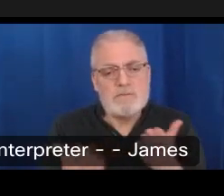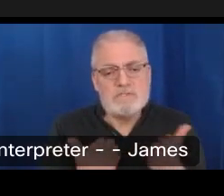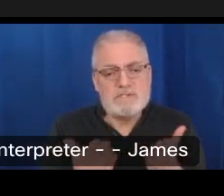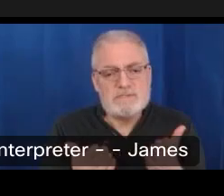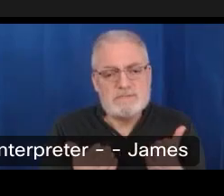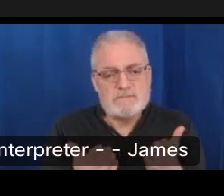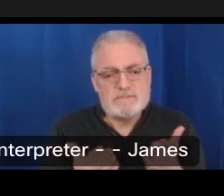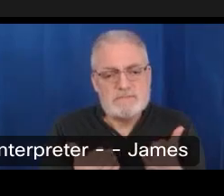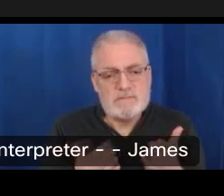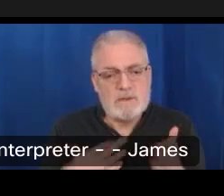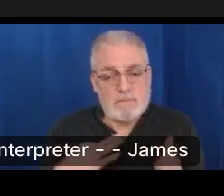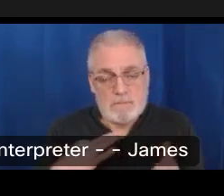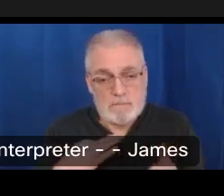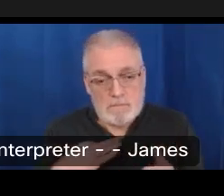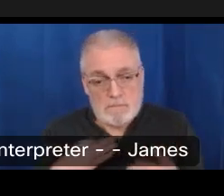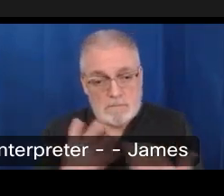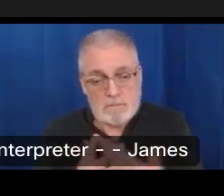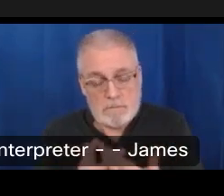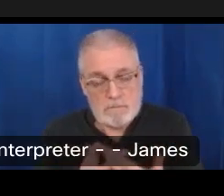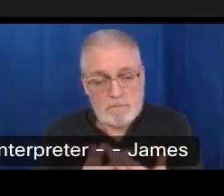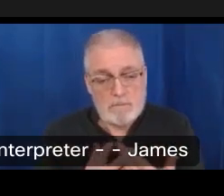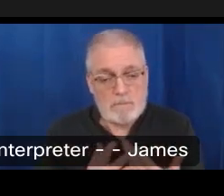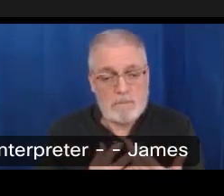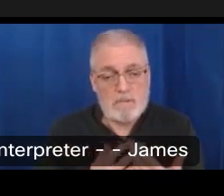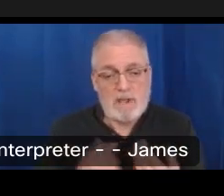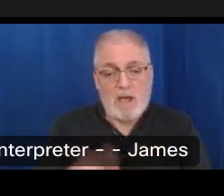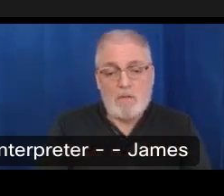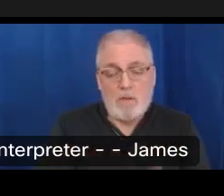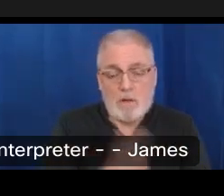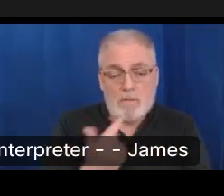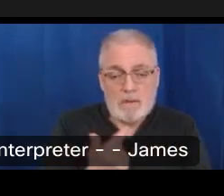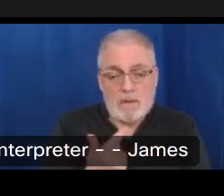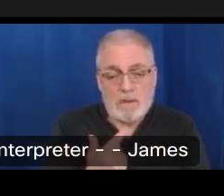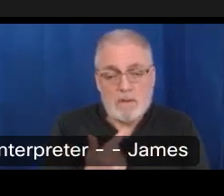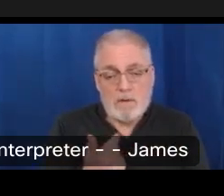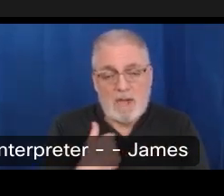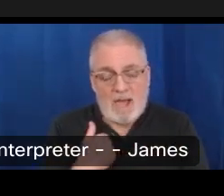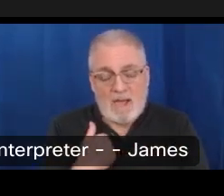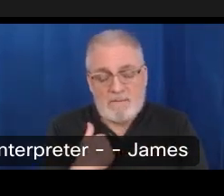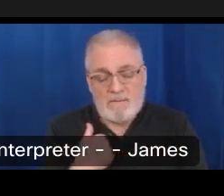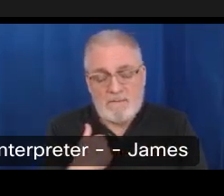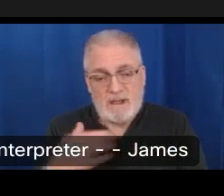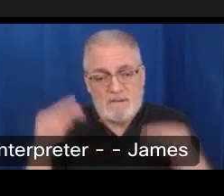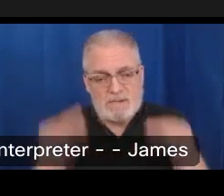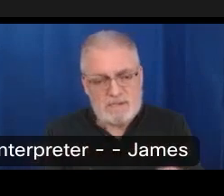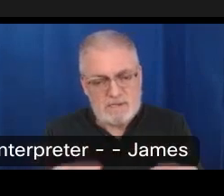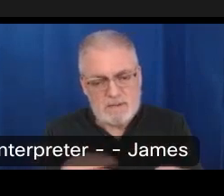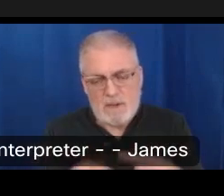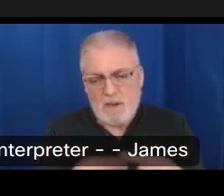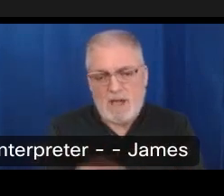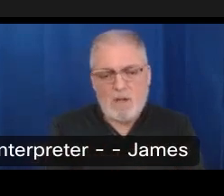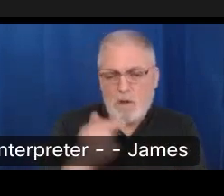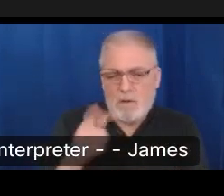knew how long is it going to be before it's likely that I'll have an eligibility determination, and how long would it be until I can